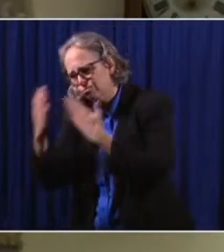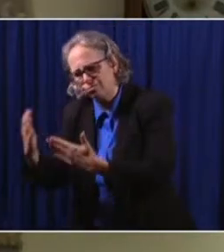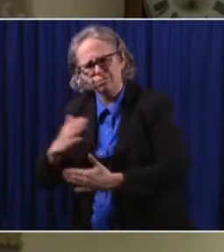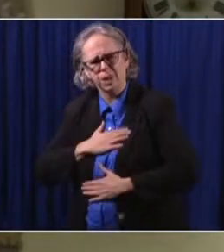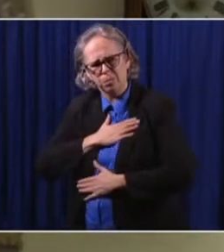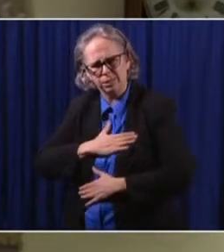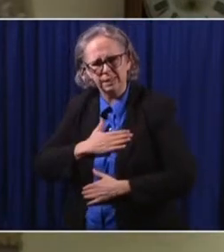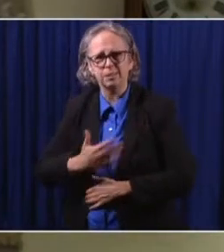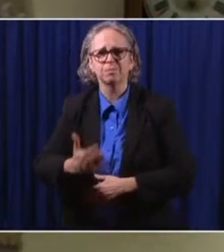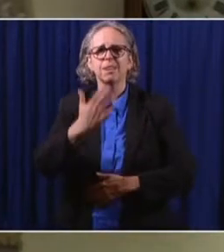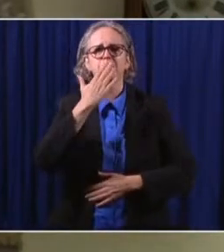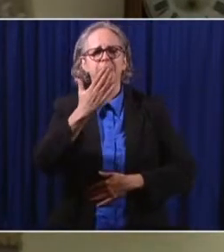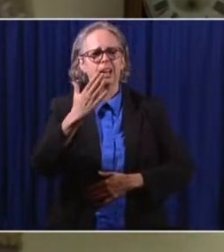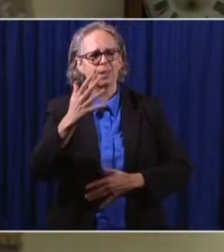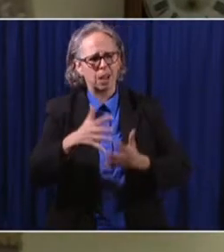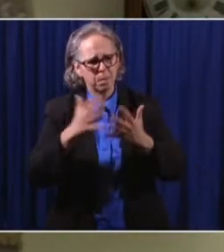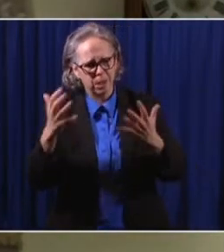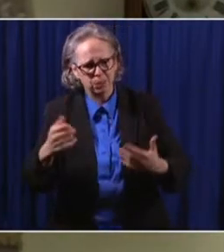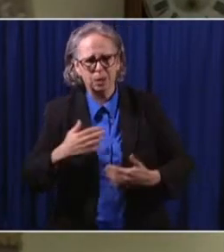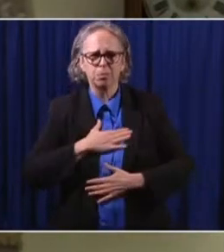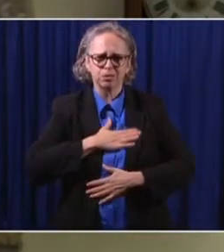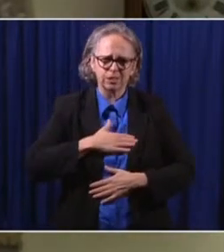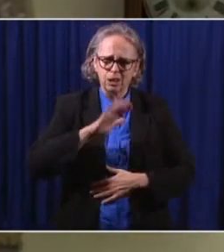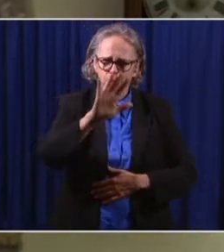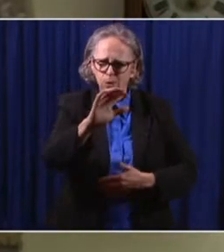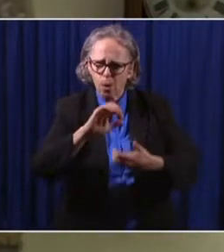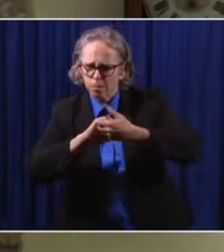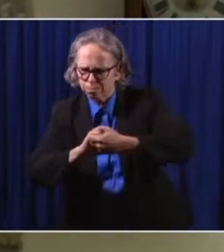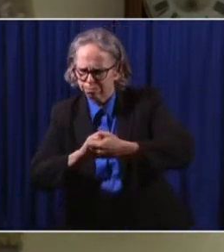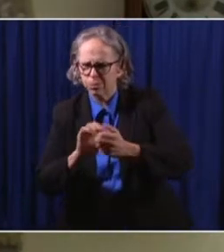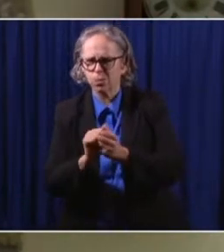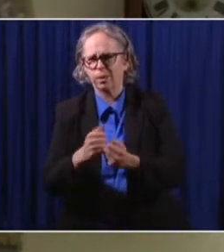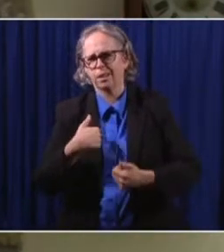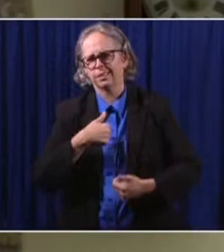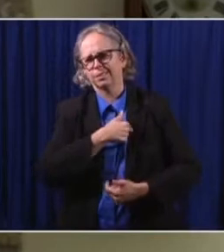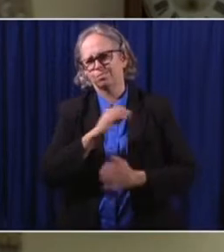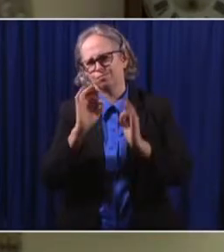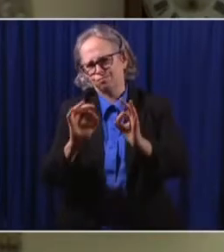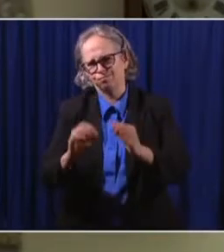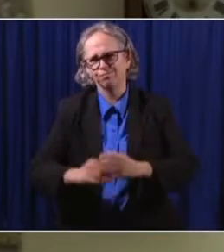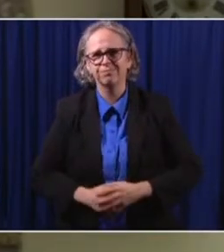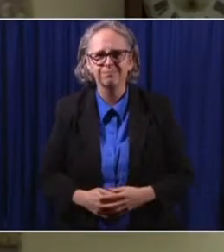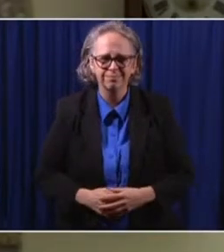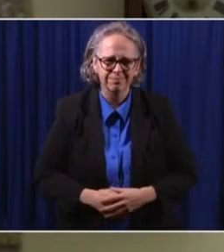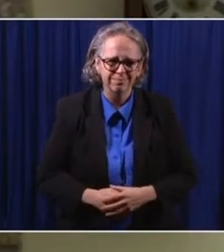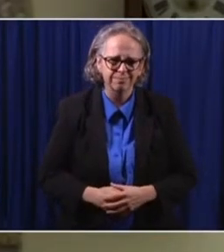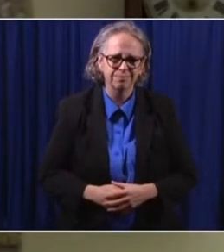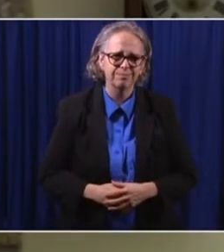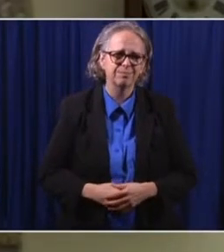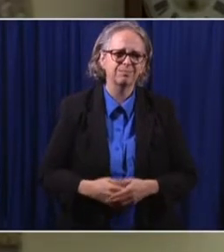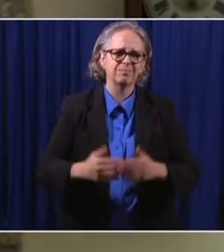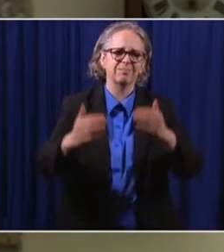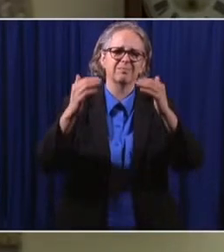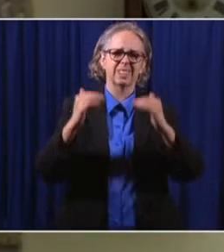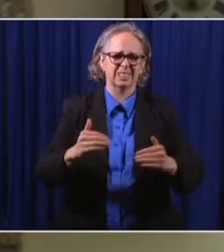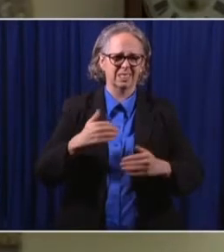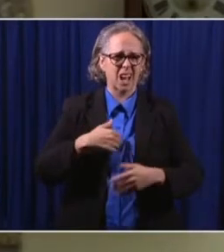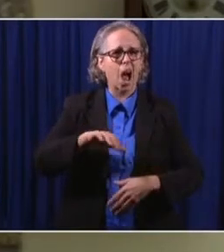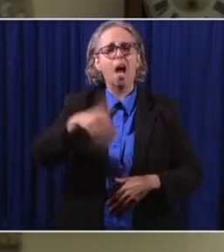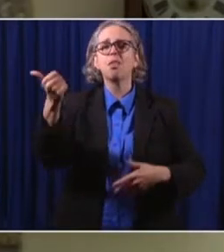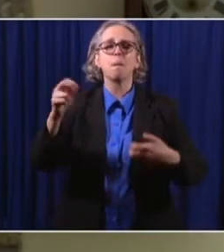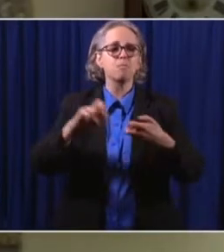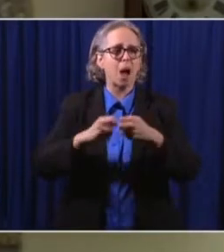sir. We appreciate our partners, too. You know, another major problem is work zones. We've all been through